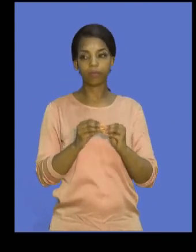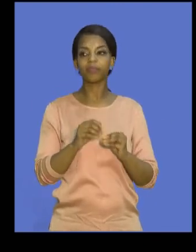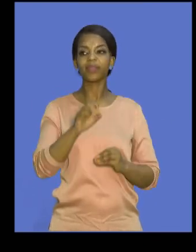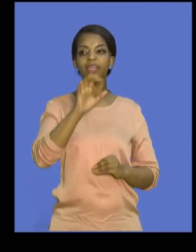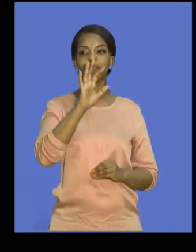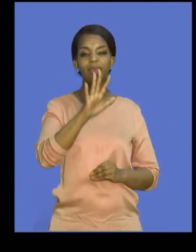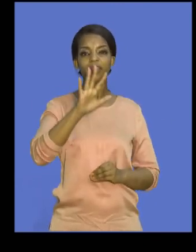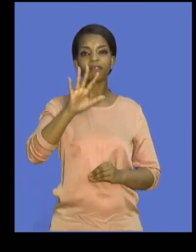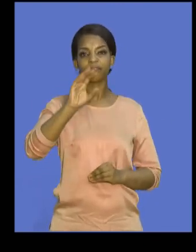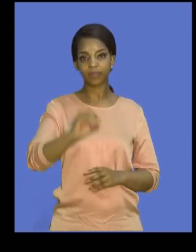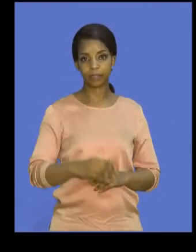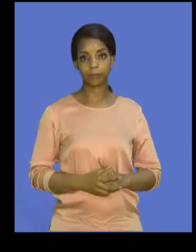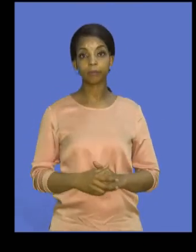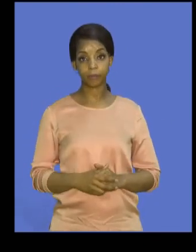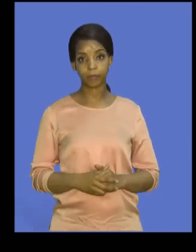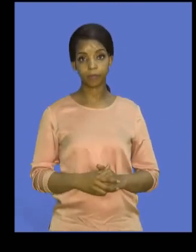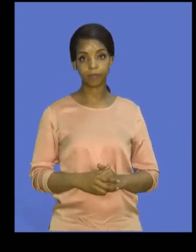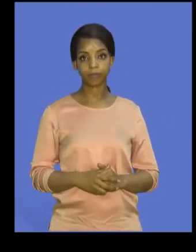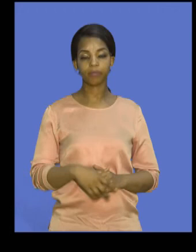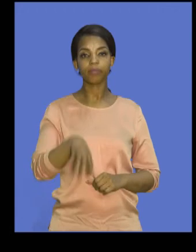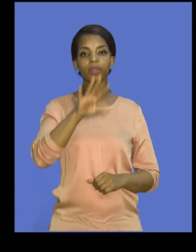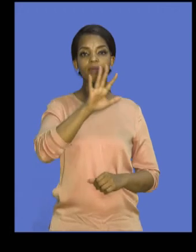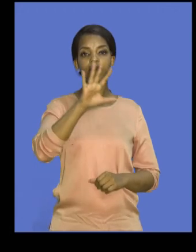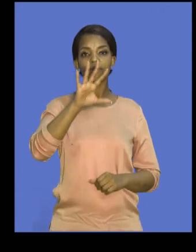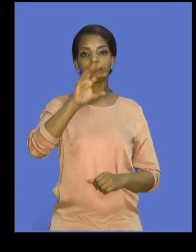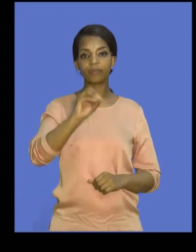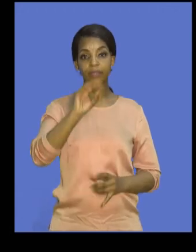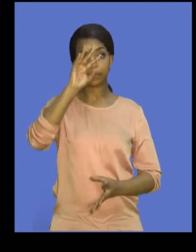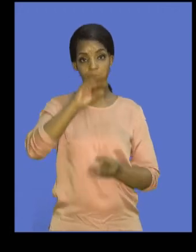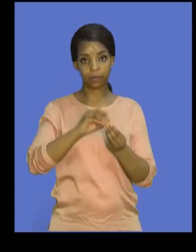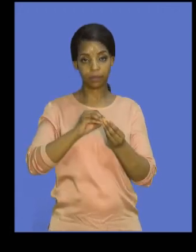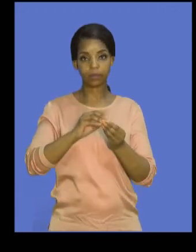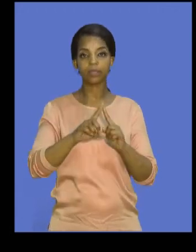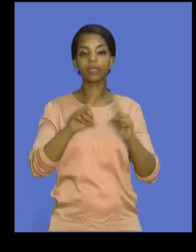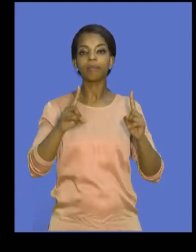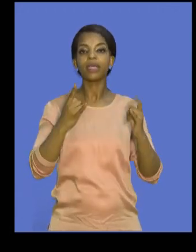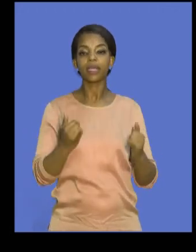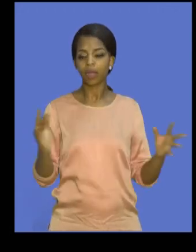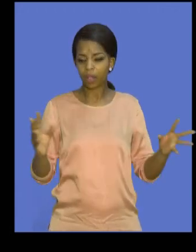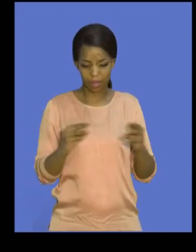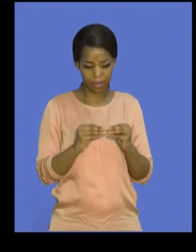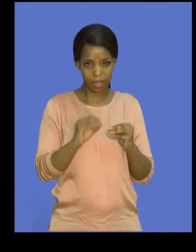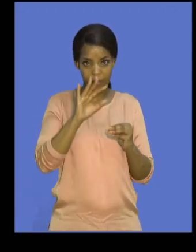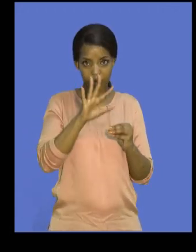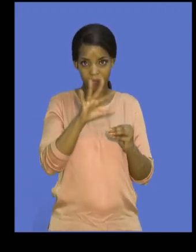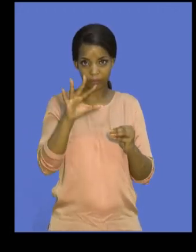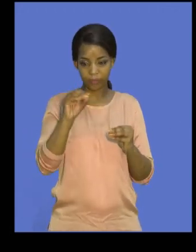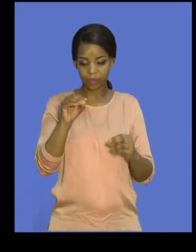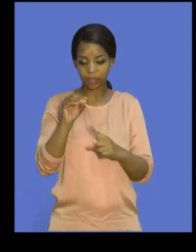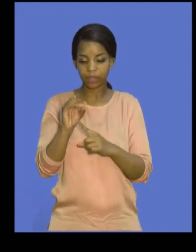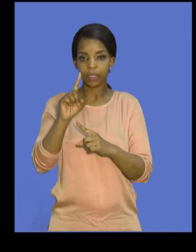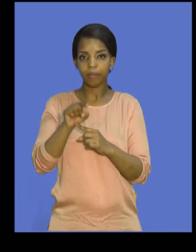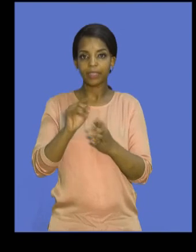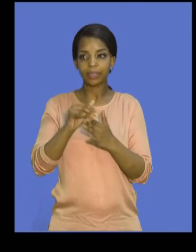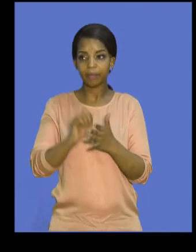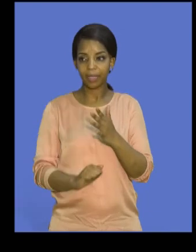550, right? So this will give us 550. But this 550 will have to minus 10 rands from it,